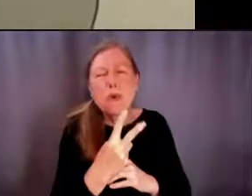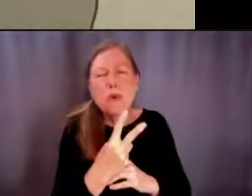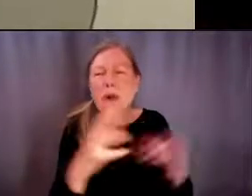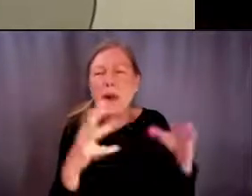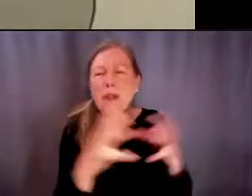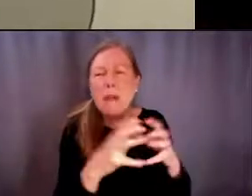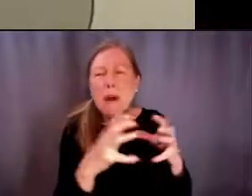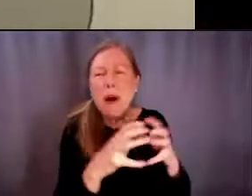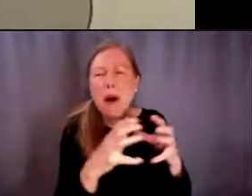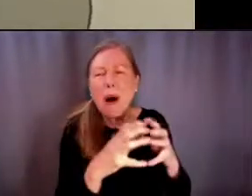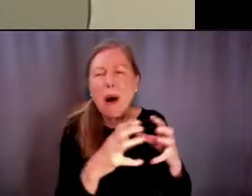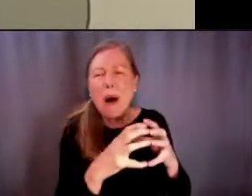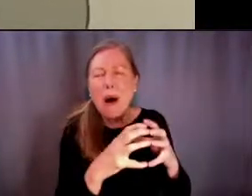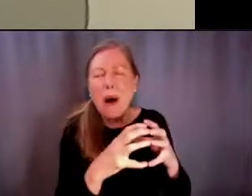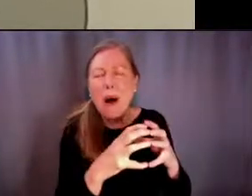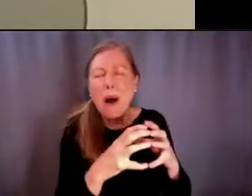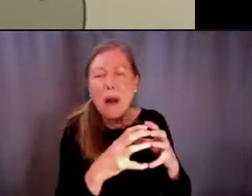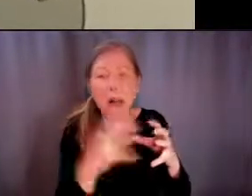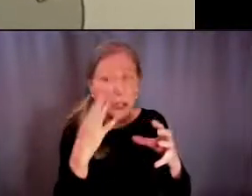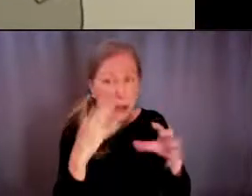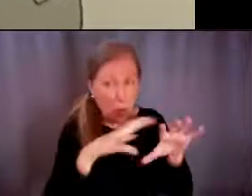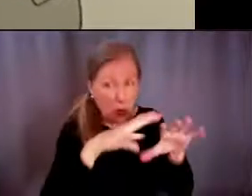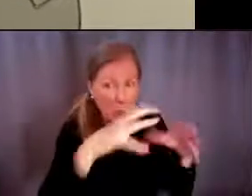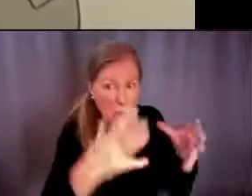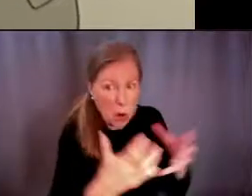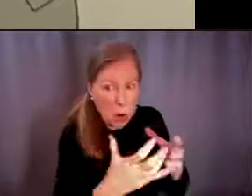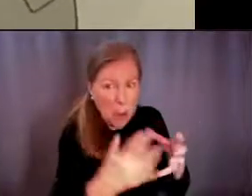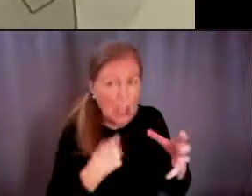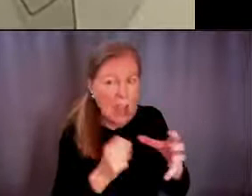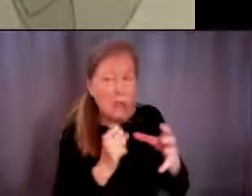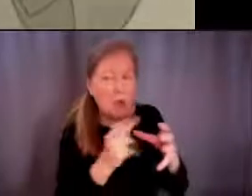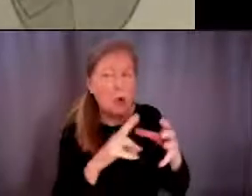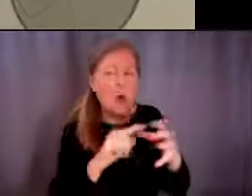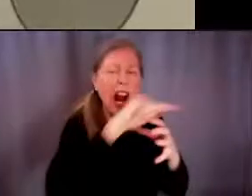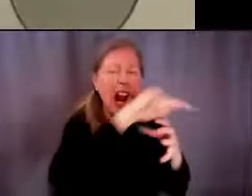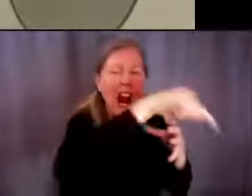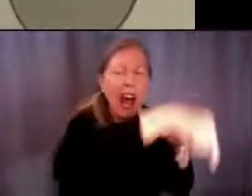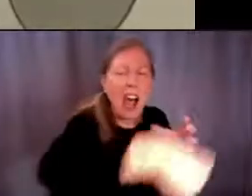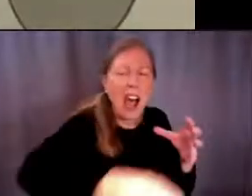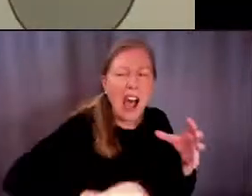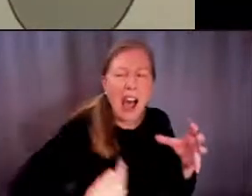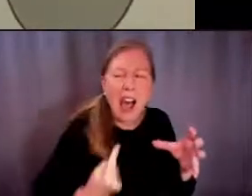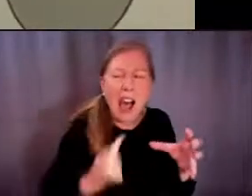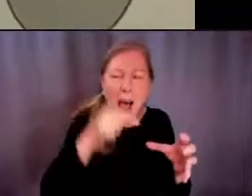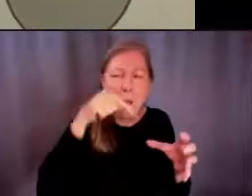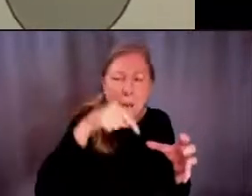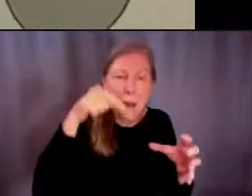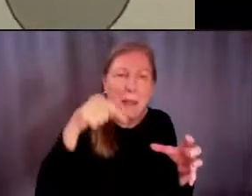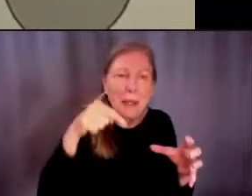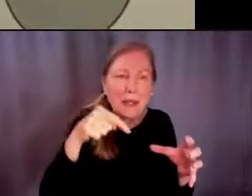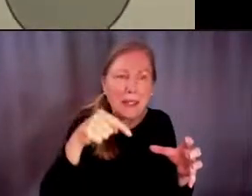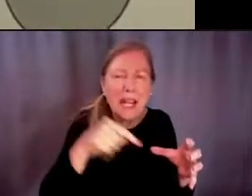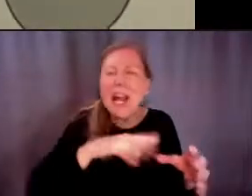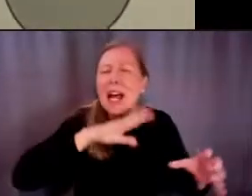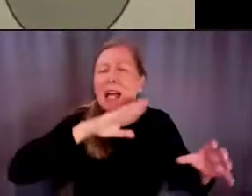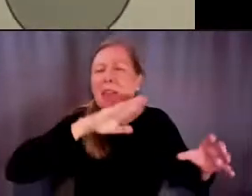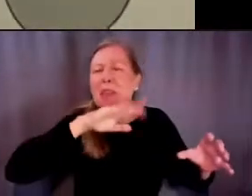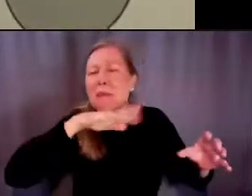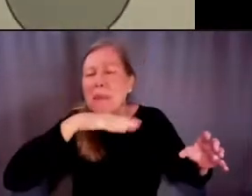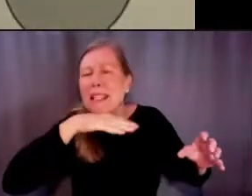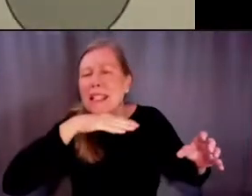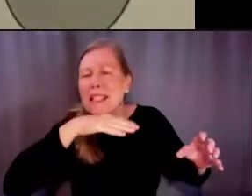ball all the way around the world. The pig did it